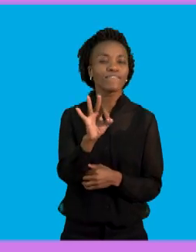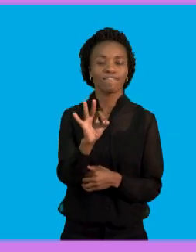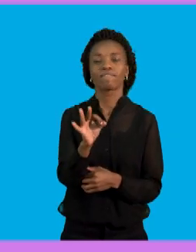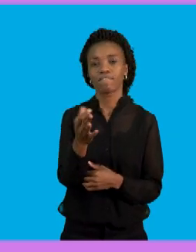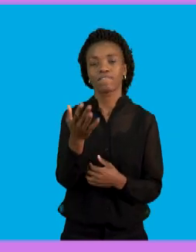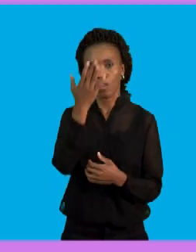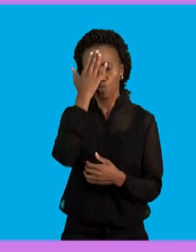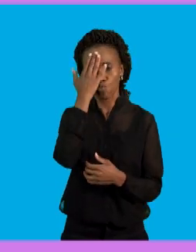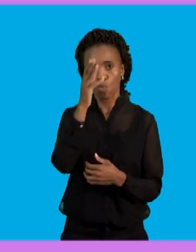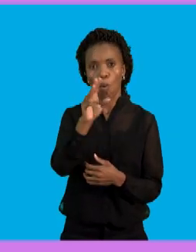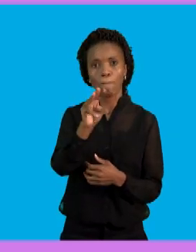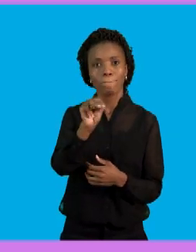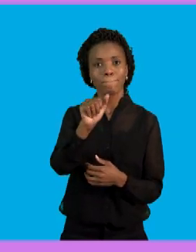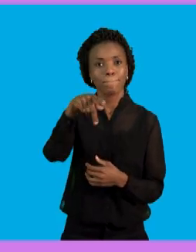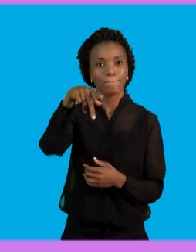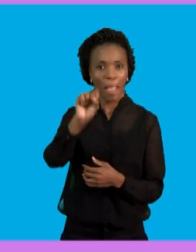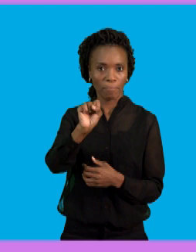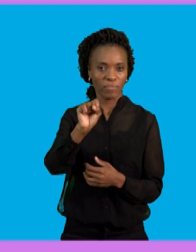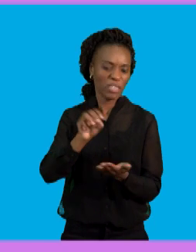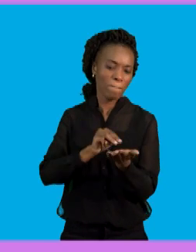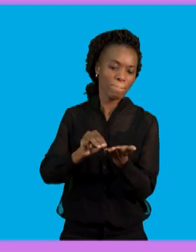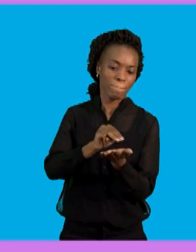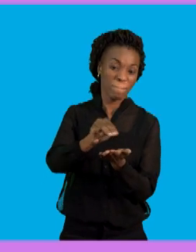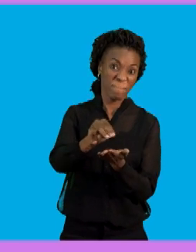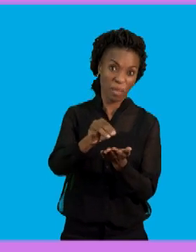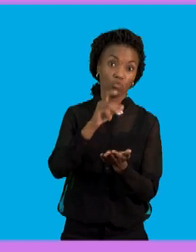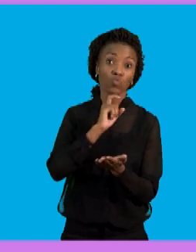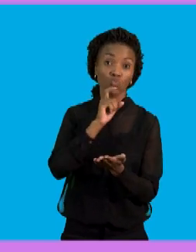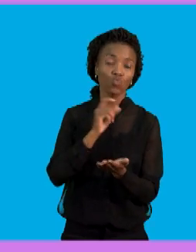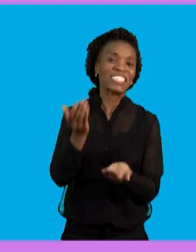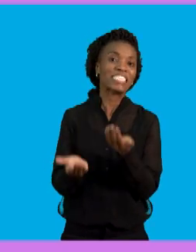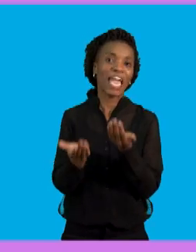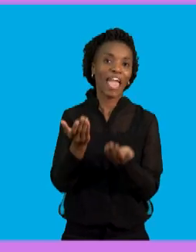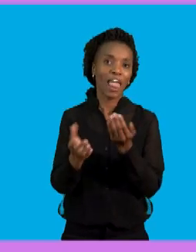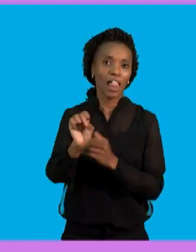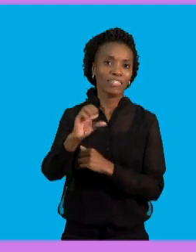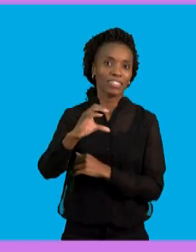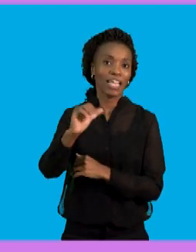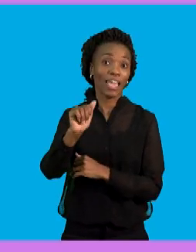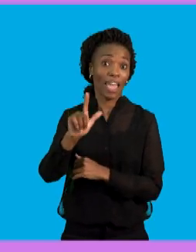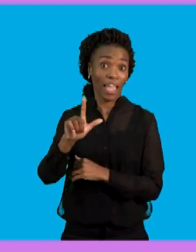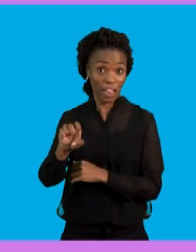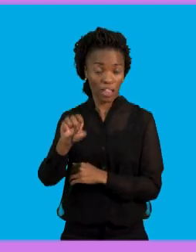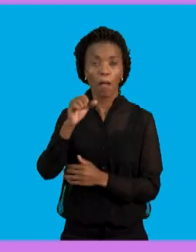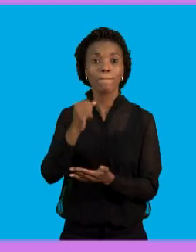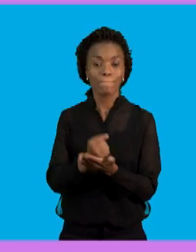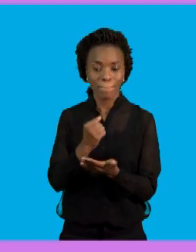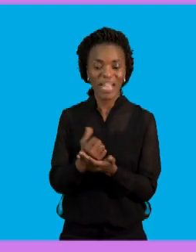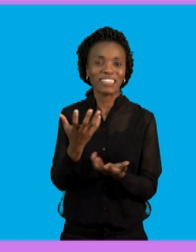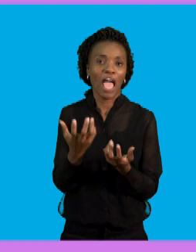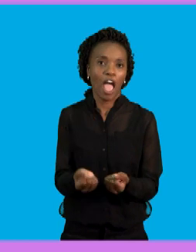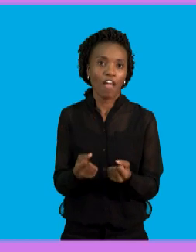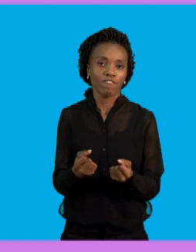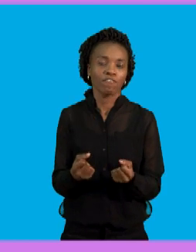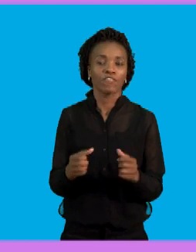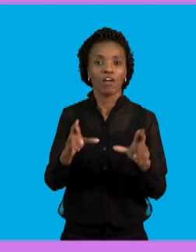Now, when you're dealing with maps under scale, and you will have to know, or